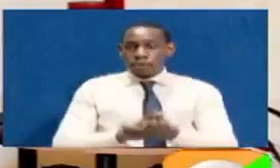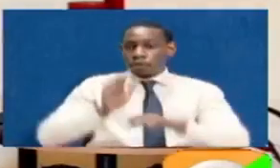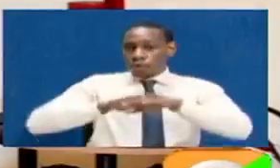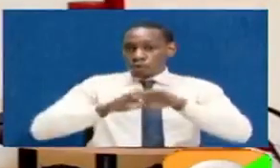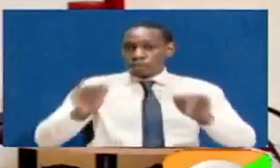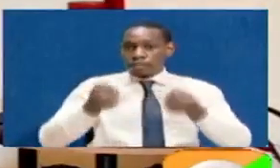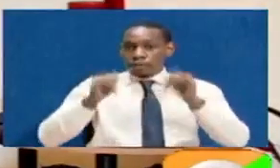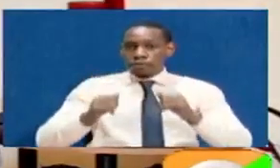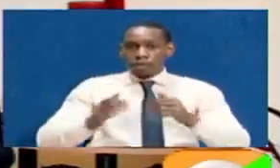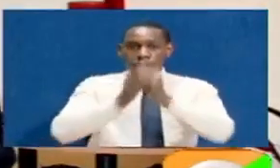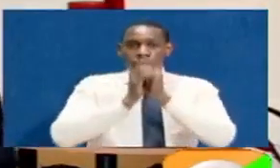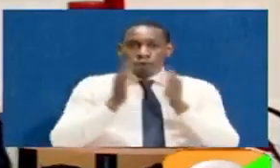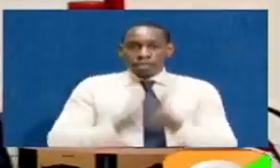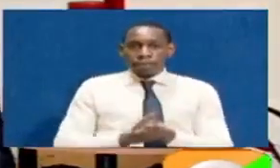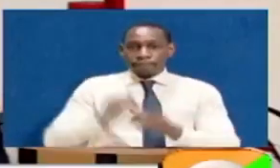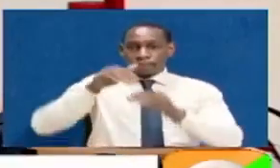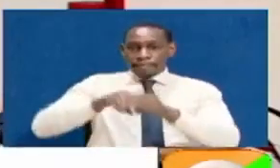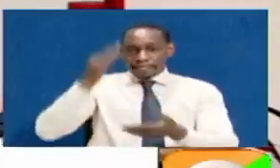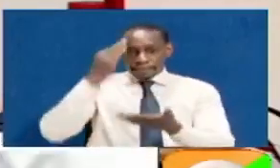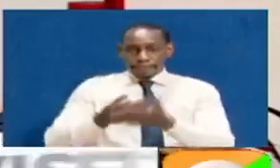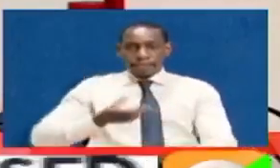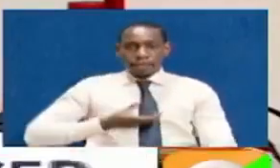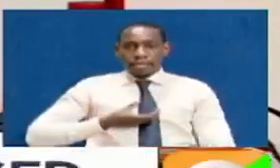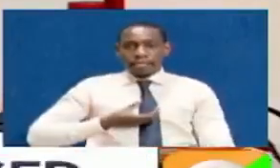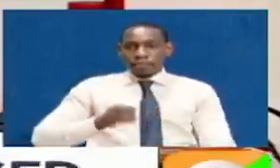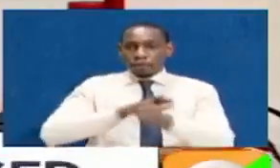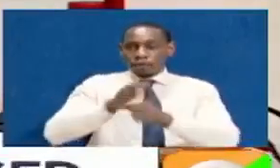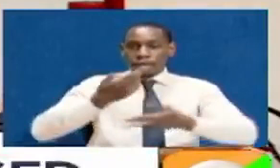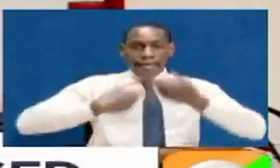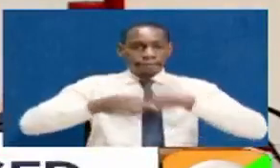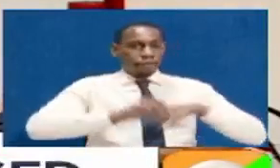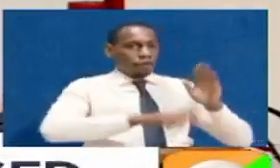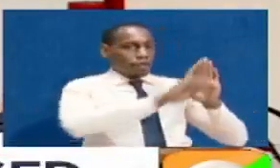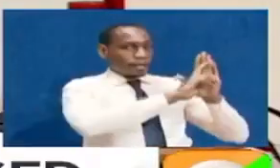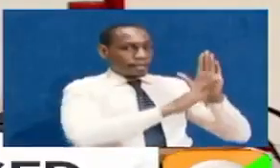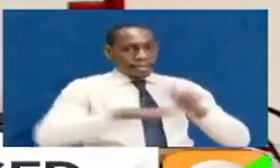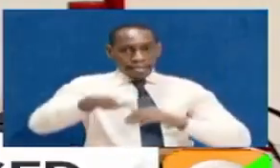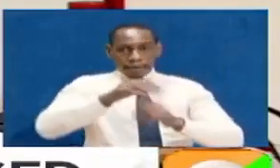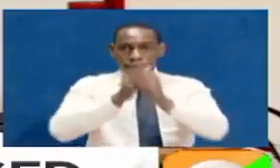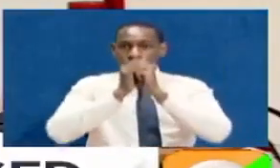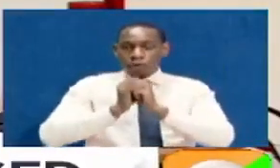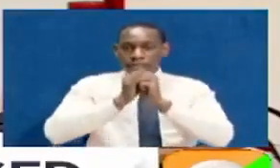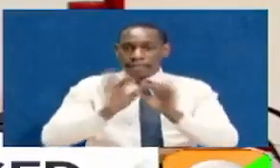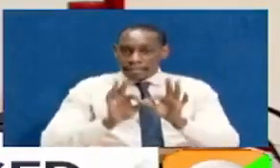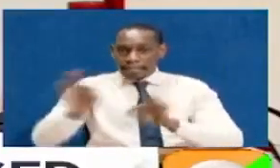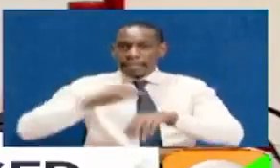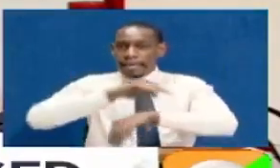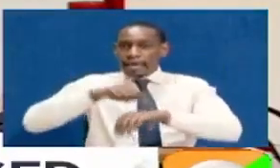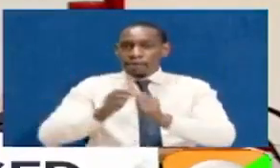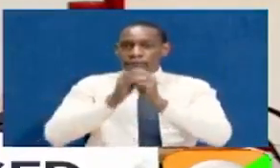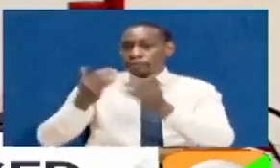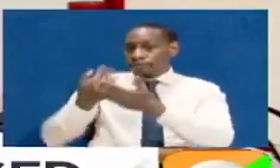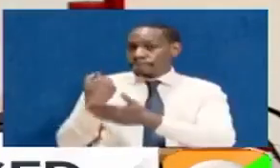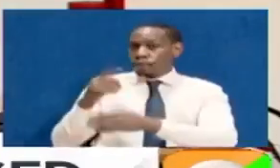Some good news for worshippers. The Interfaith Council on COVID-19 has reviewed the protocol on places of worship and extended hours of worship